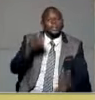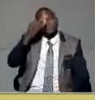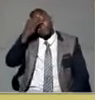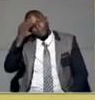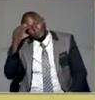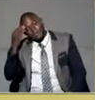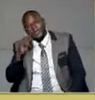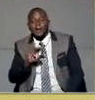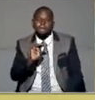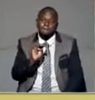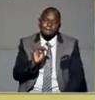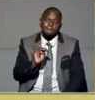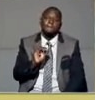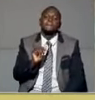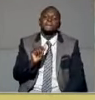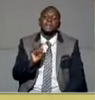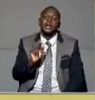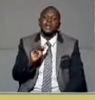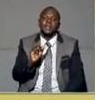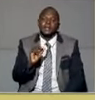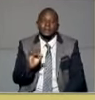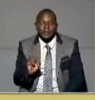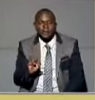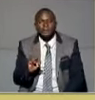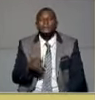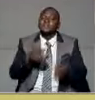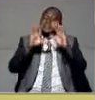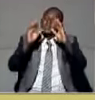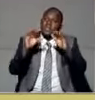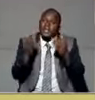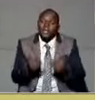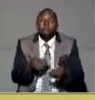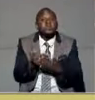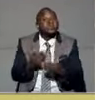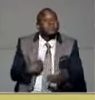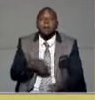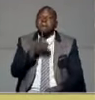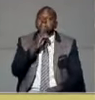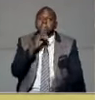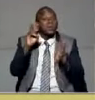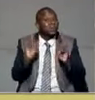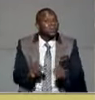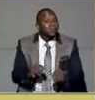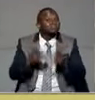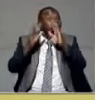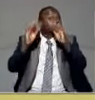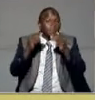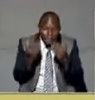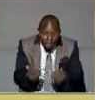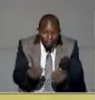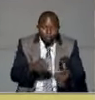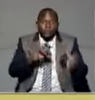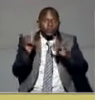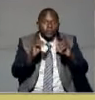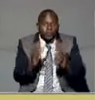matter celebrated. That wow. was, and indeed it was quiet, there were no celebrations, but now it has picked